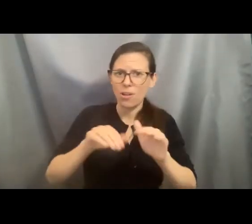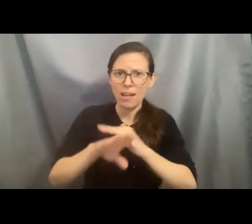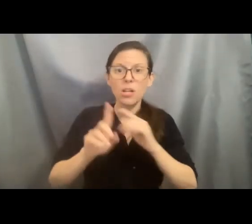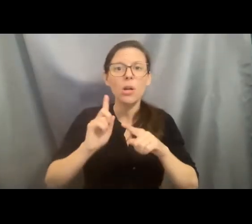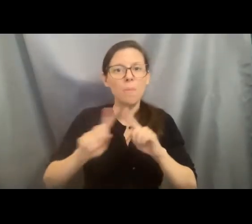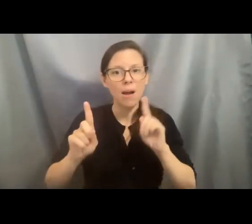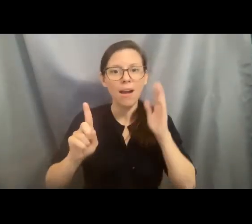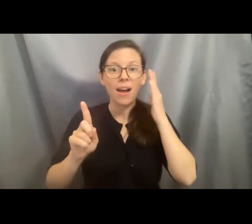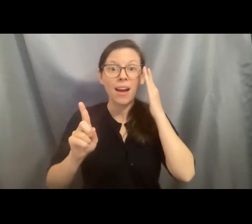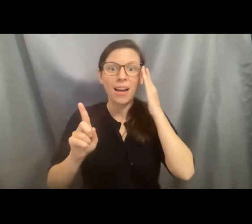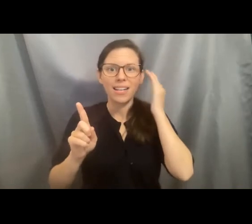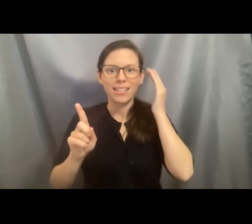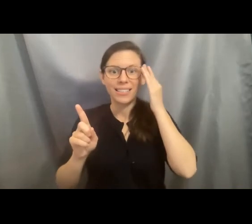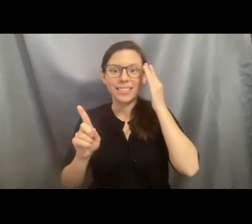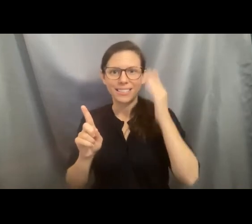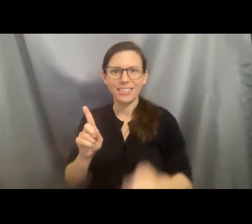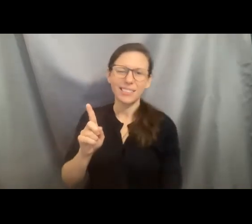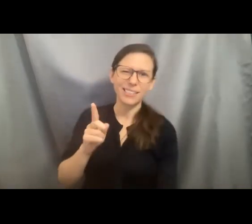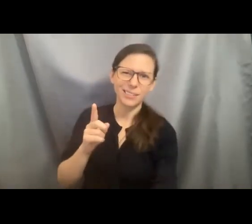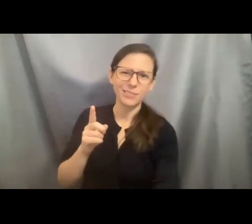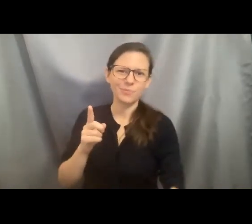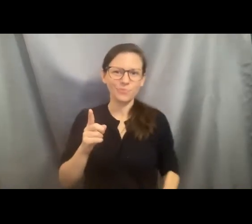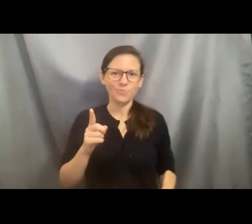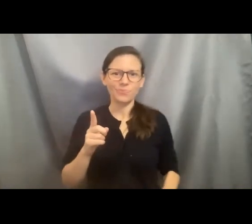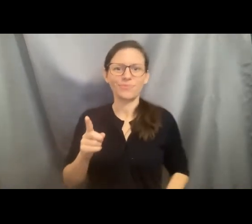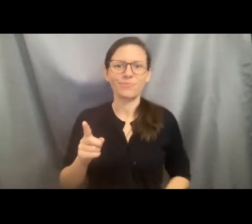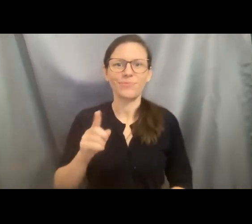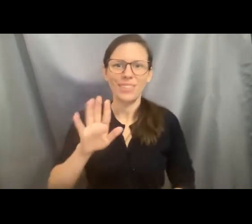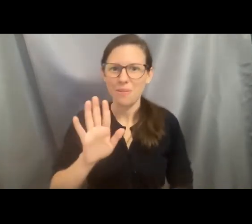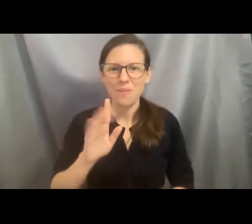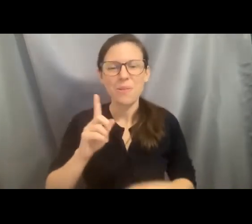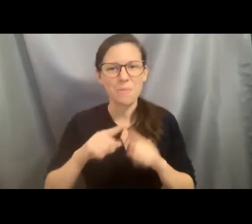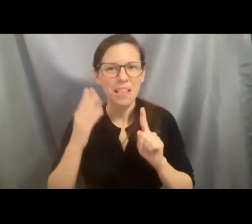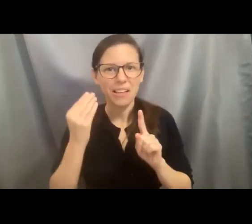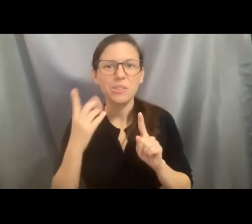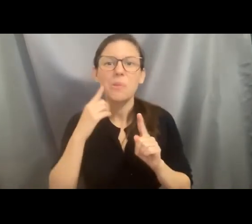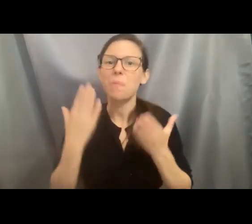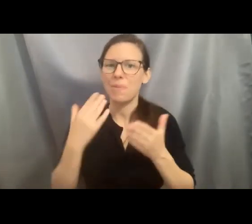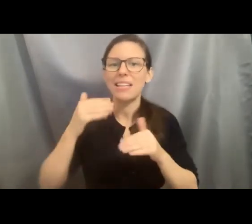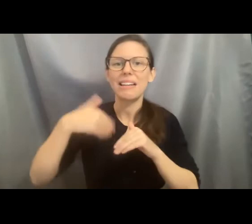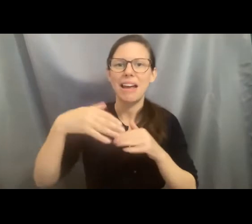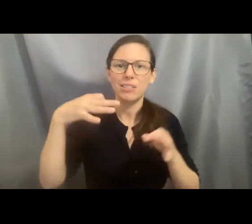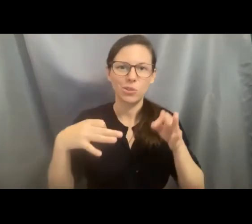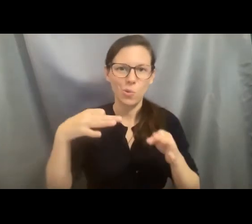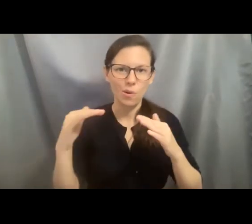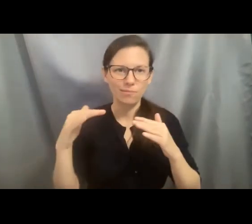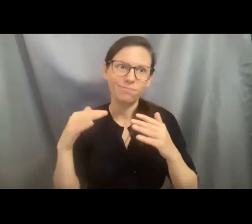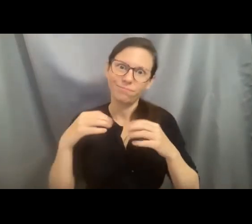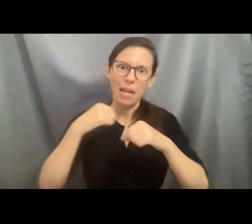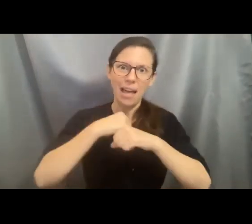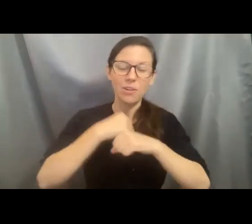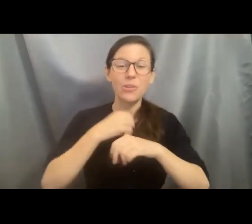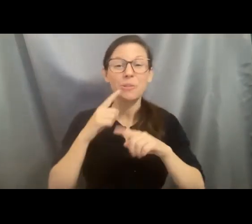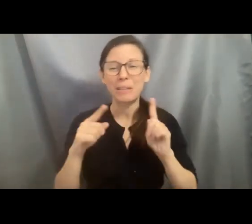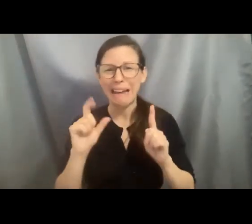And on that note, unfortunately, I have to run to another event and I literally have 2% battery on my device anyway. So thank you all. Keep up